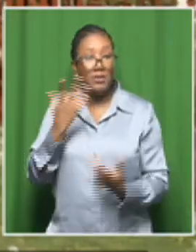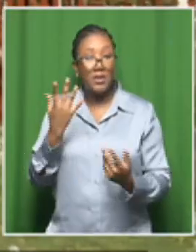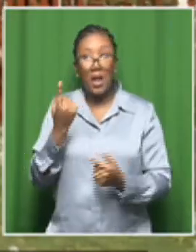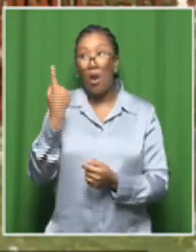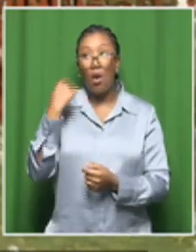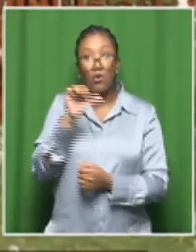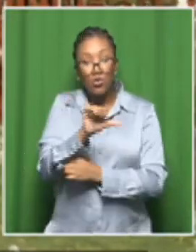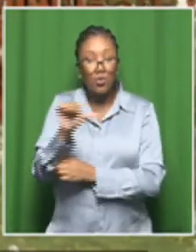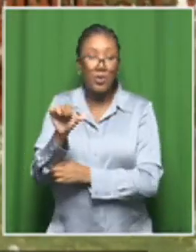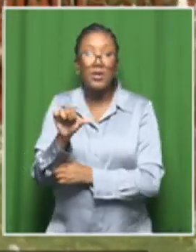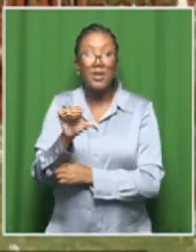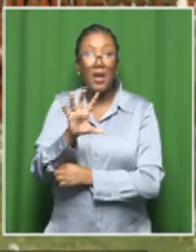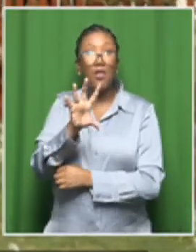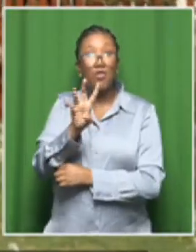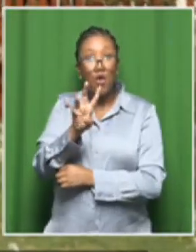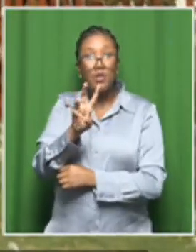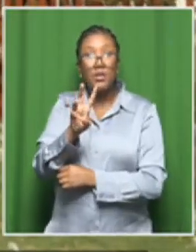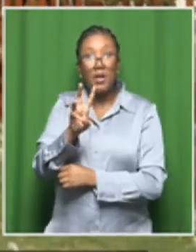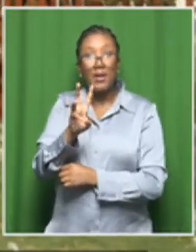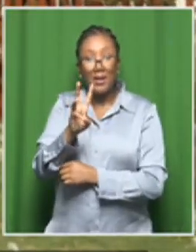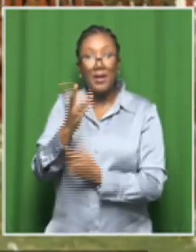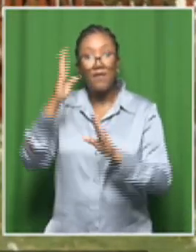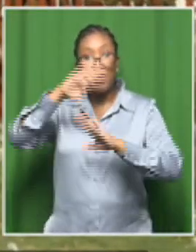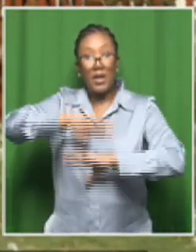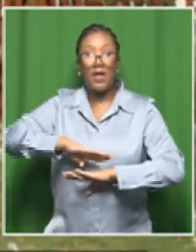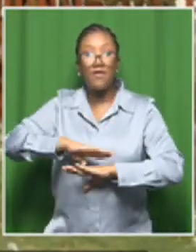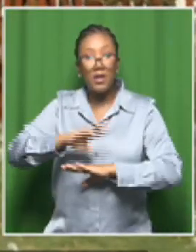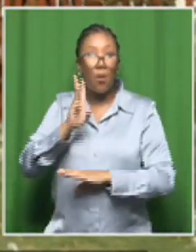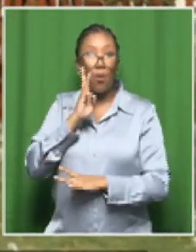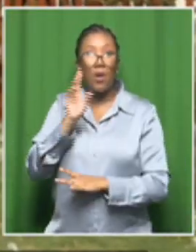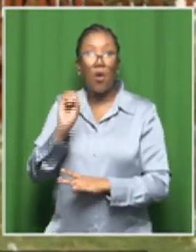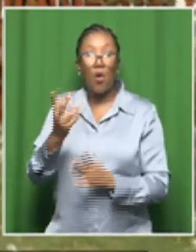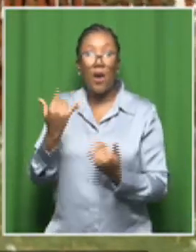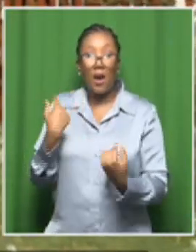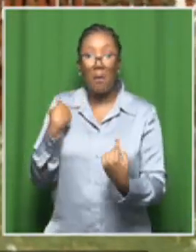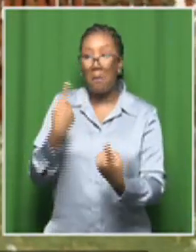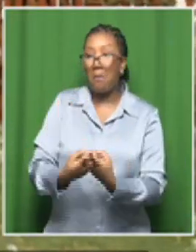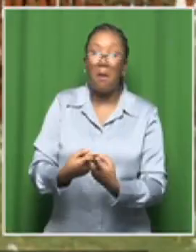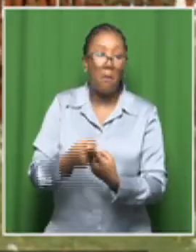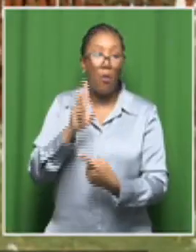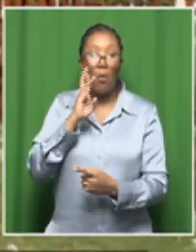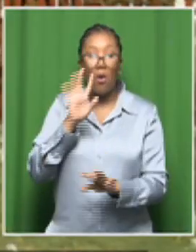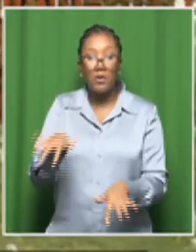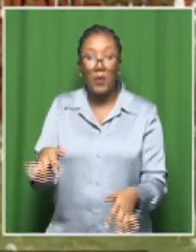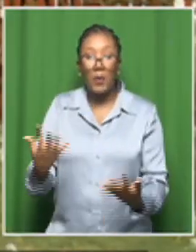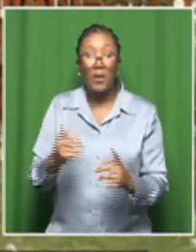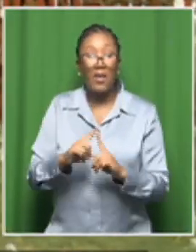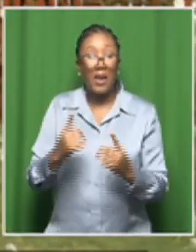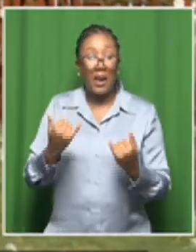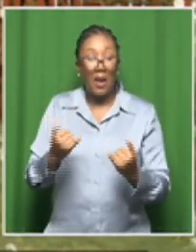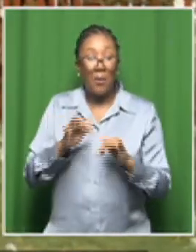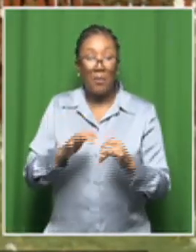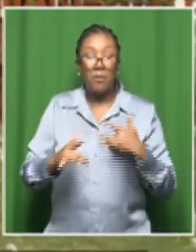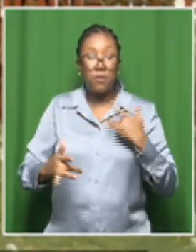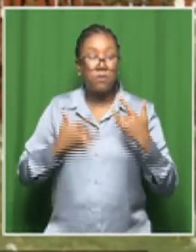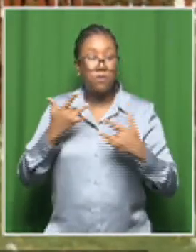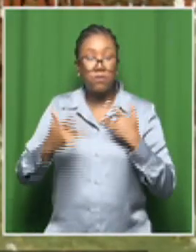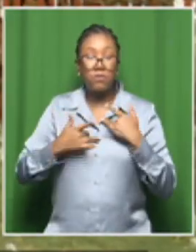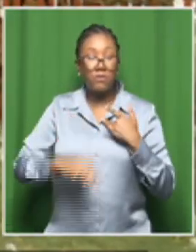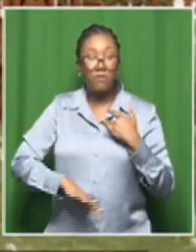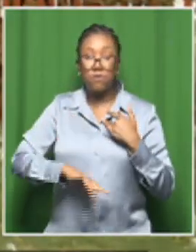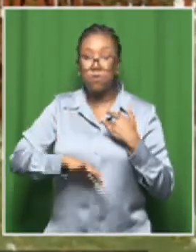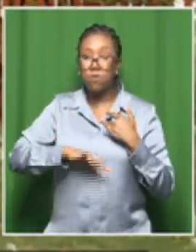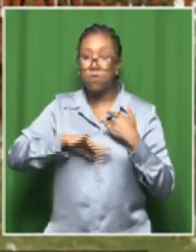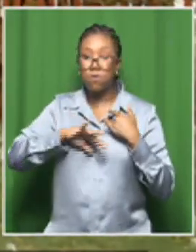last week, Thursday evening. So these residents here are pretty much frustrated and are seeking